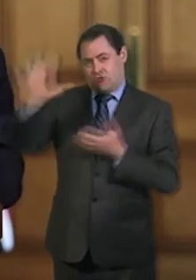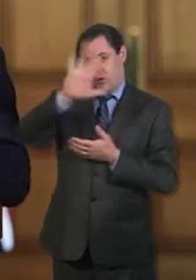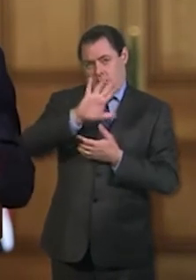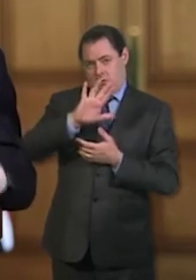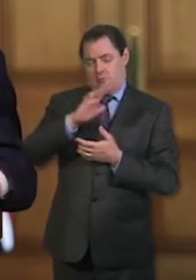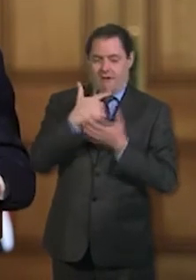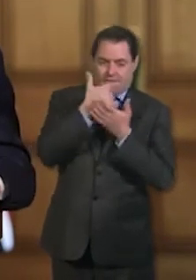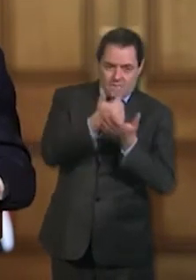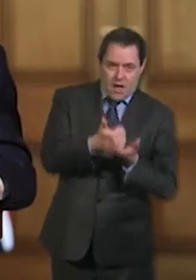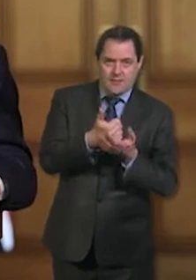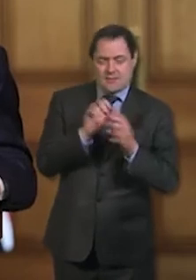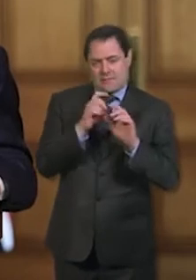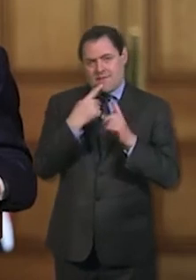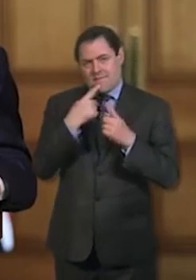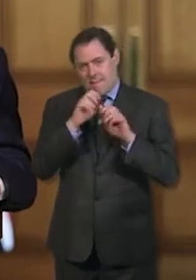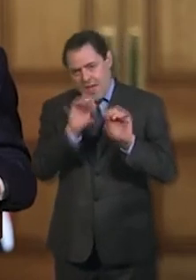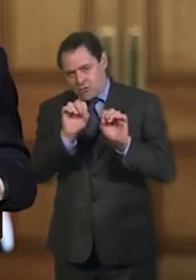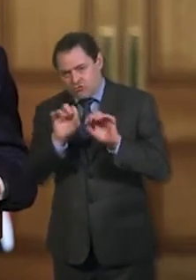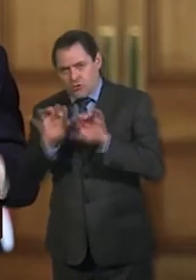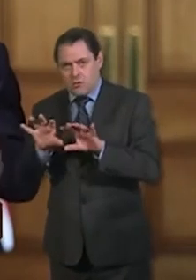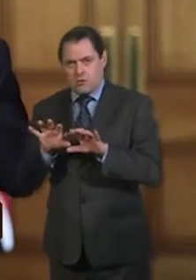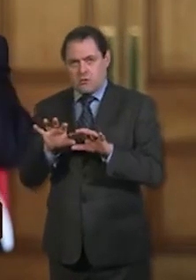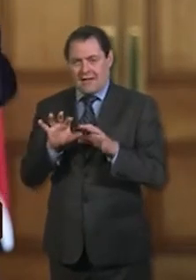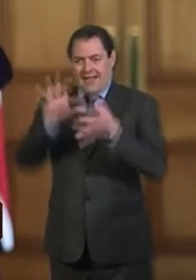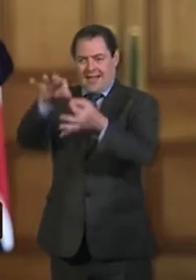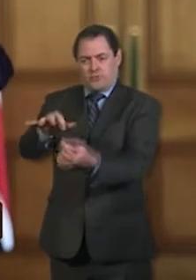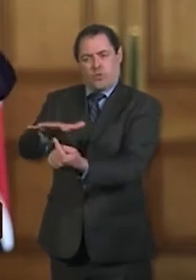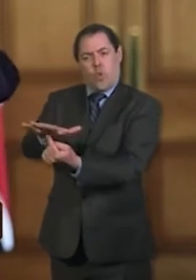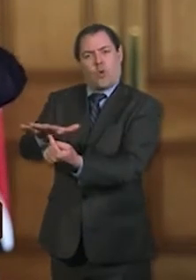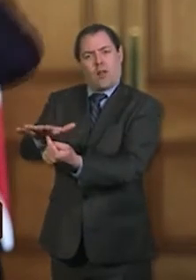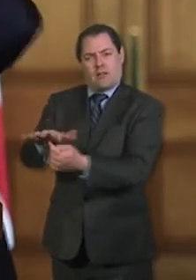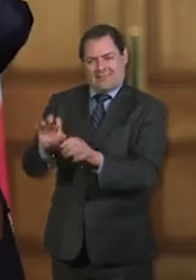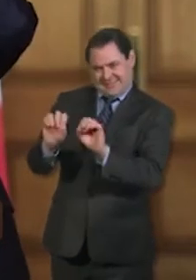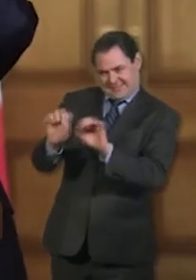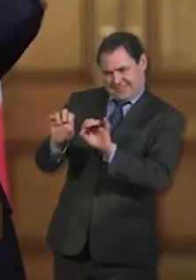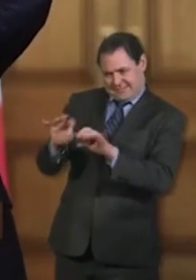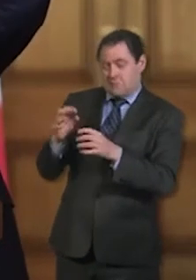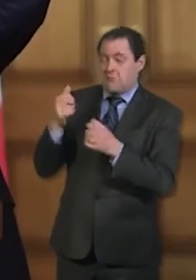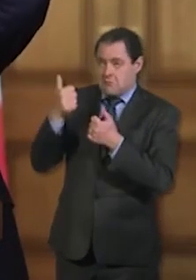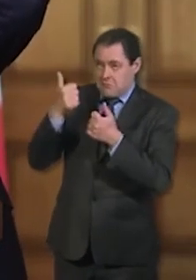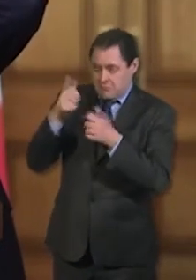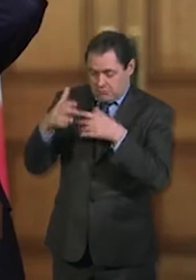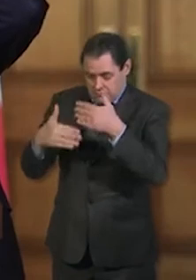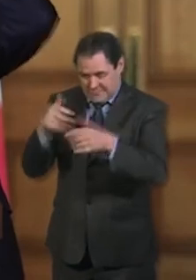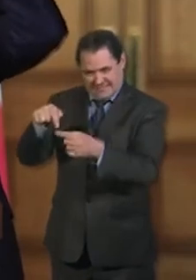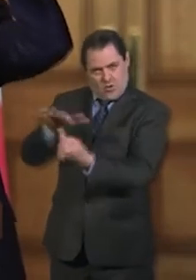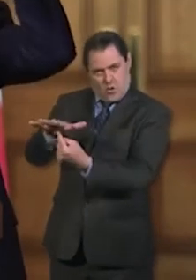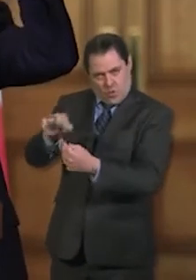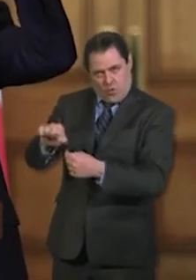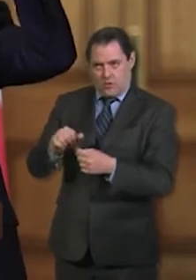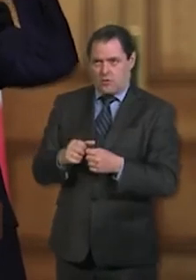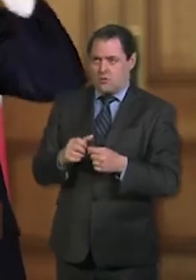on locally. And the way to think of it is the Joint Biosecurity Centre has